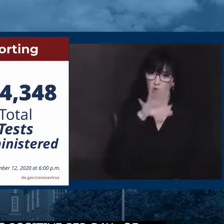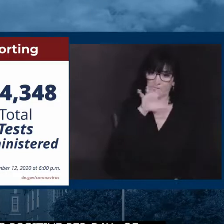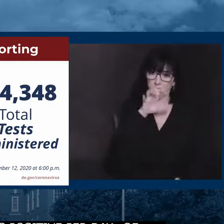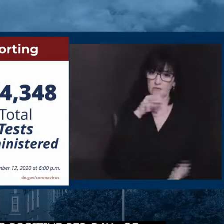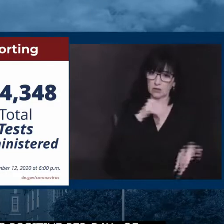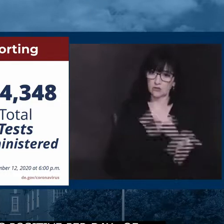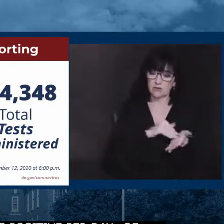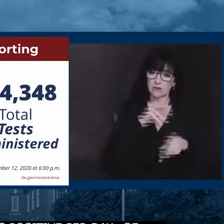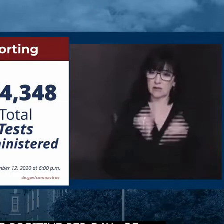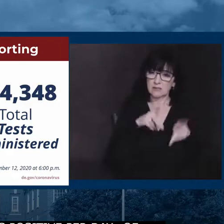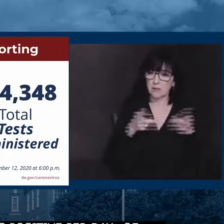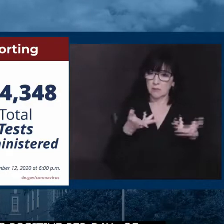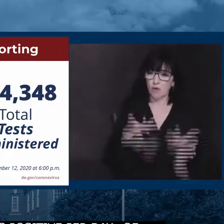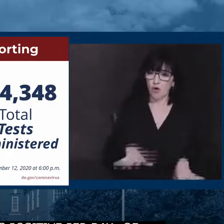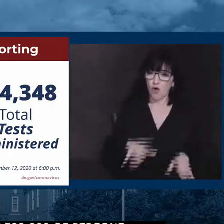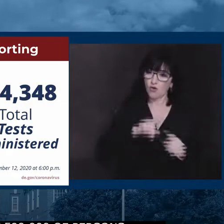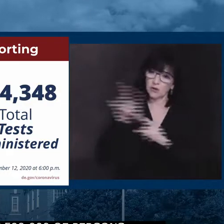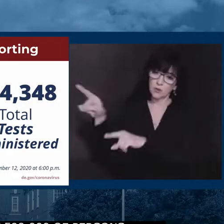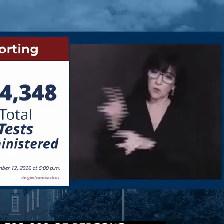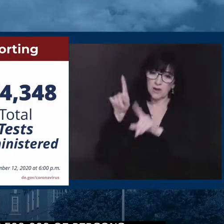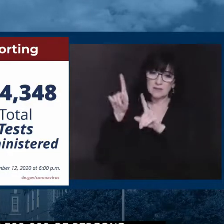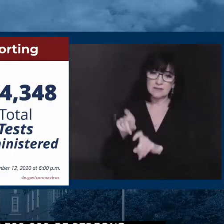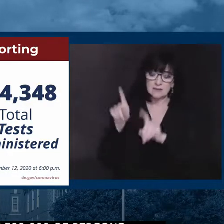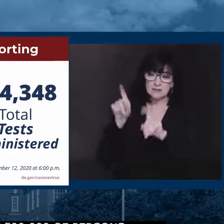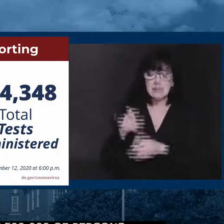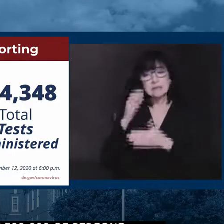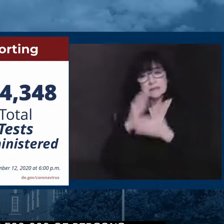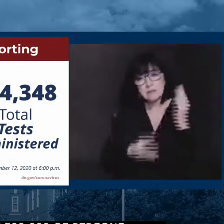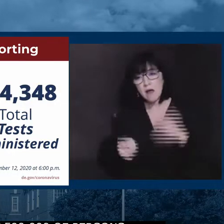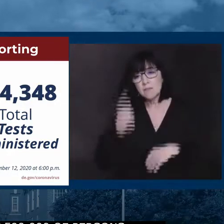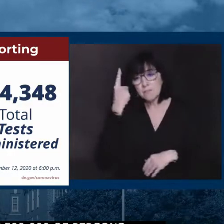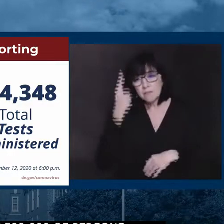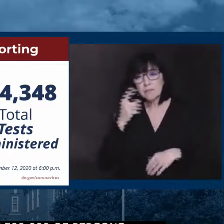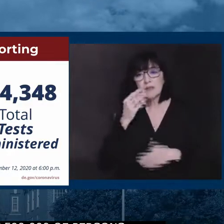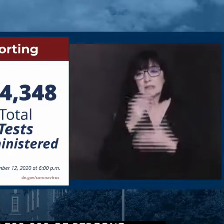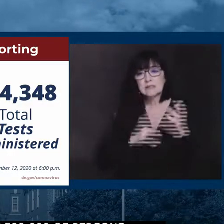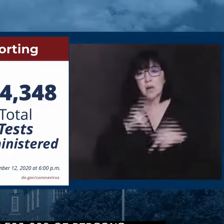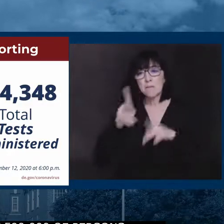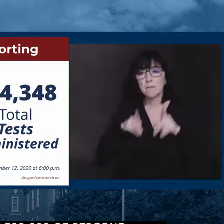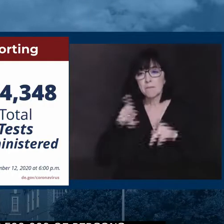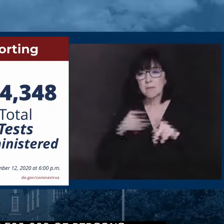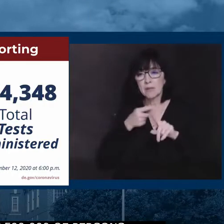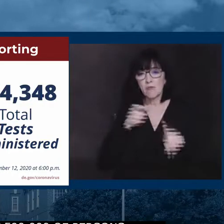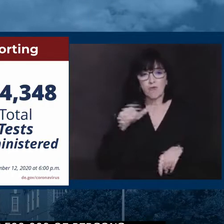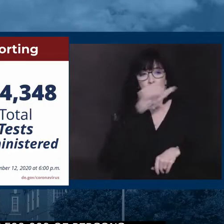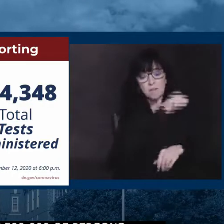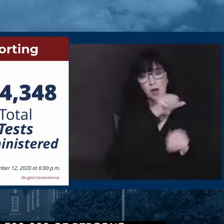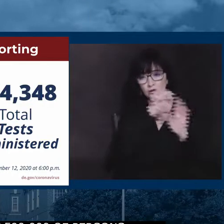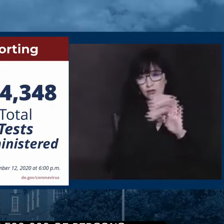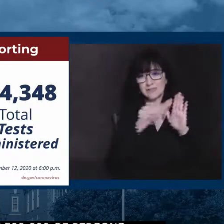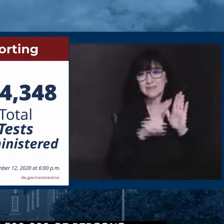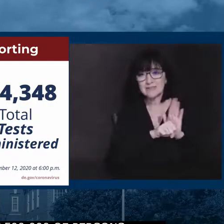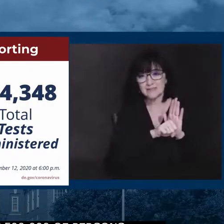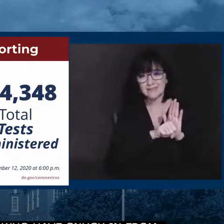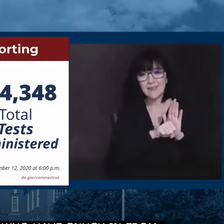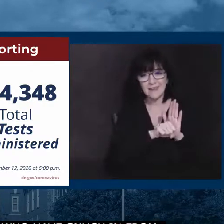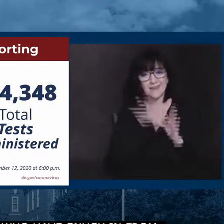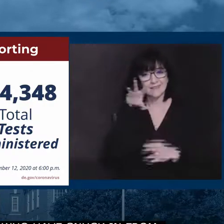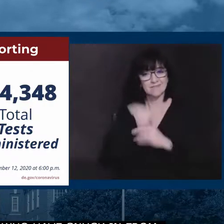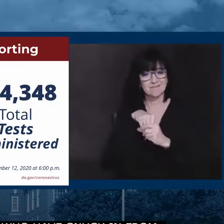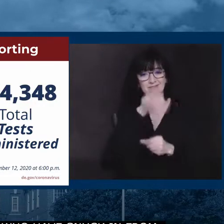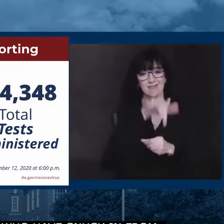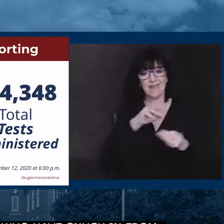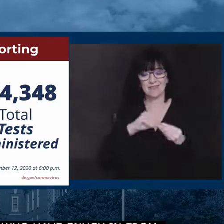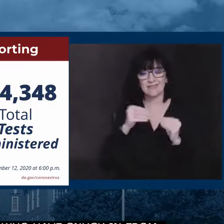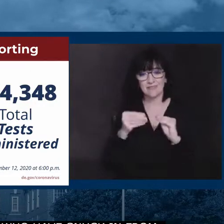folks are people that have snuck in from other states that we obviously don't turn away and we test. And then of the tests